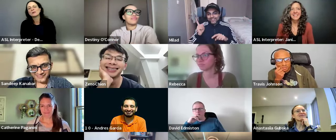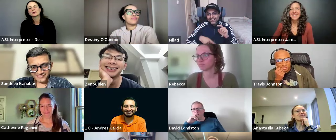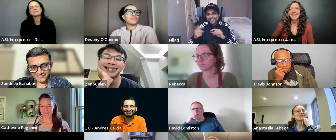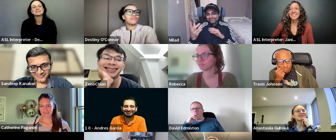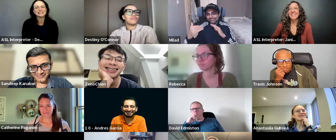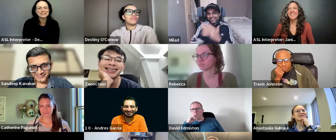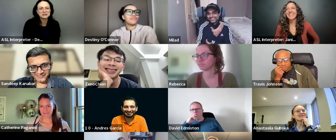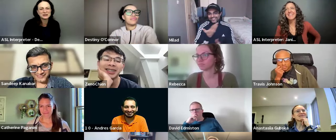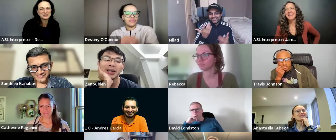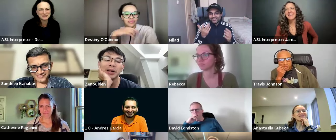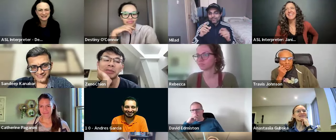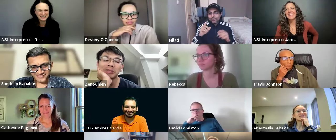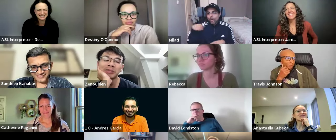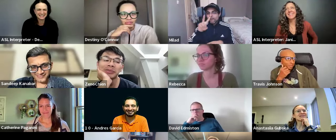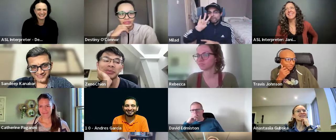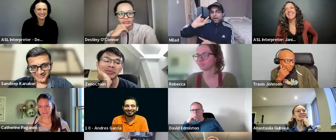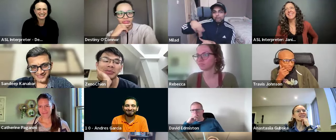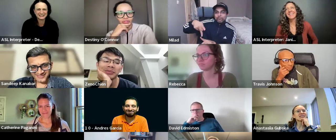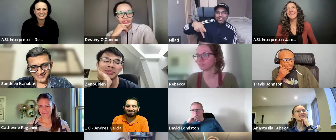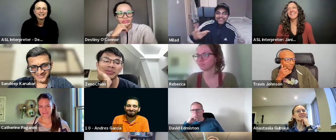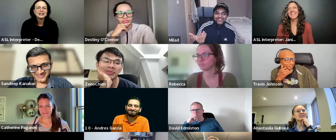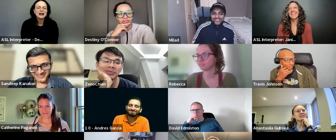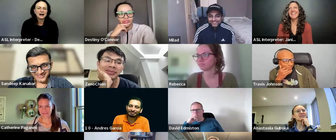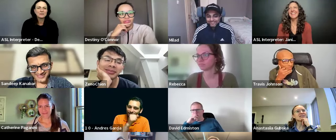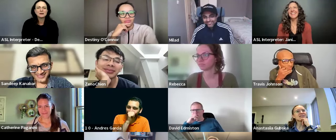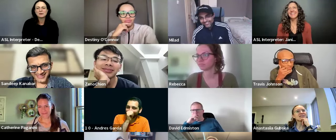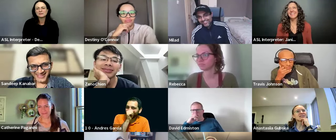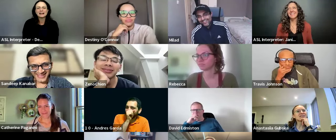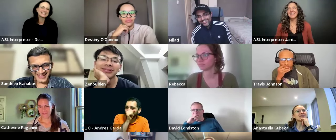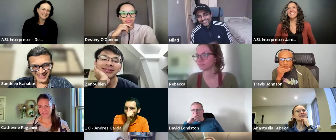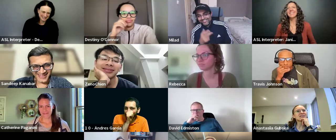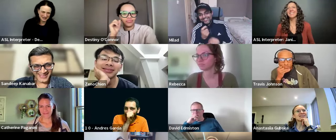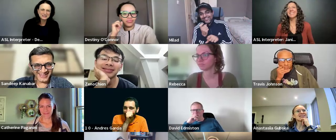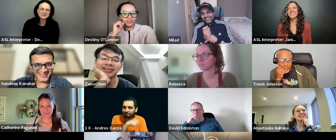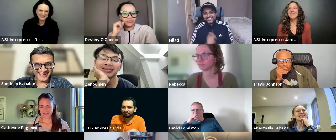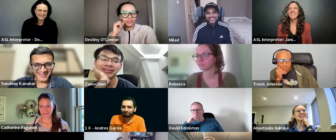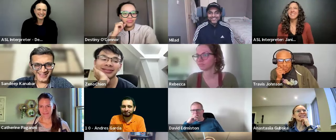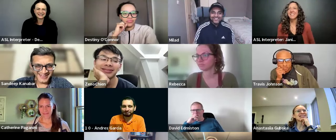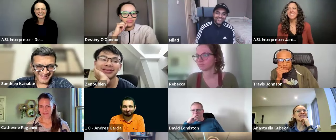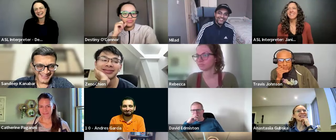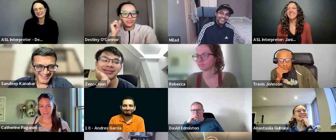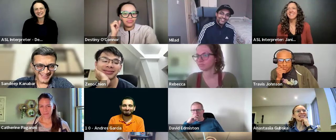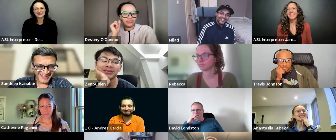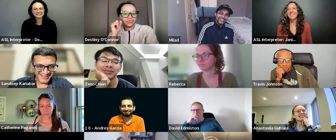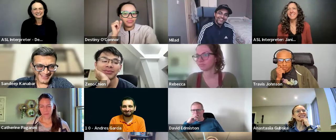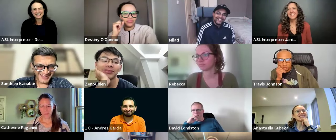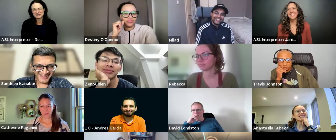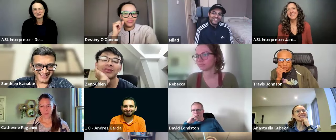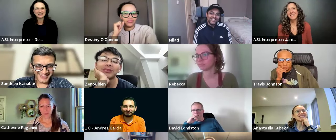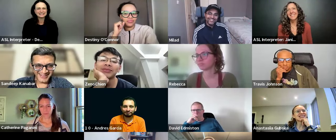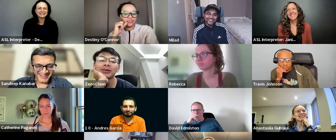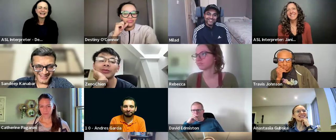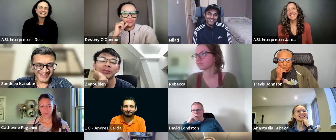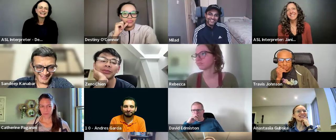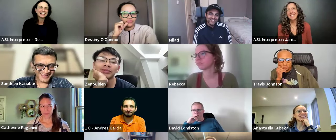while y'all were up on stage doing your panel discussions. So, when Anastasia was presenting there, yeah, it was great. Yeah, I'm